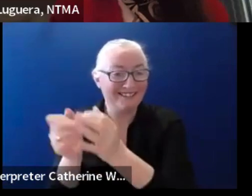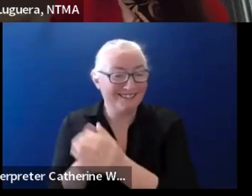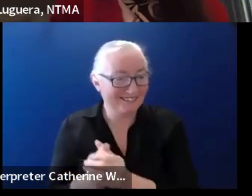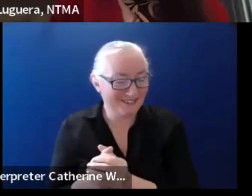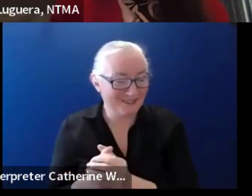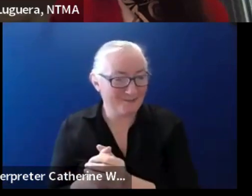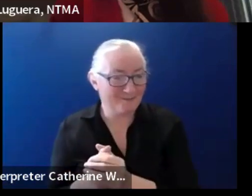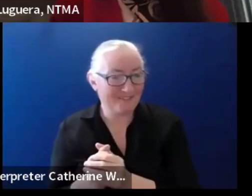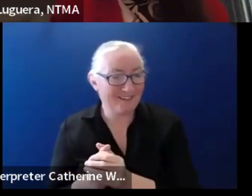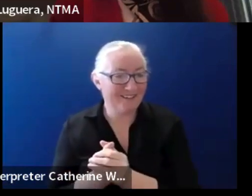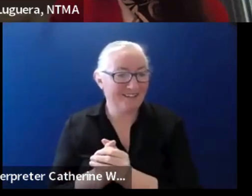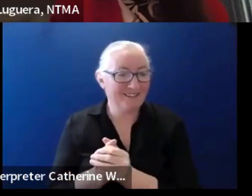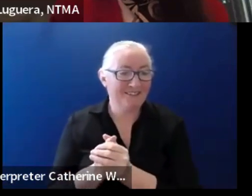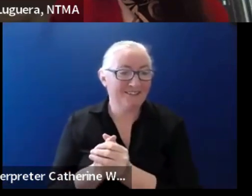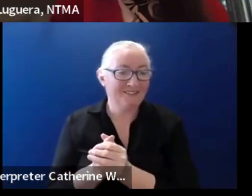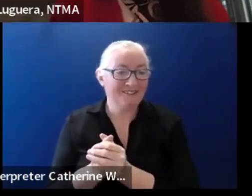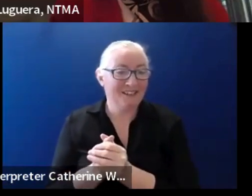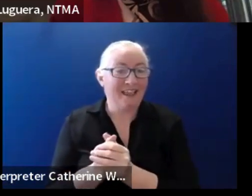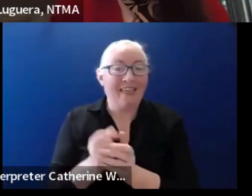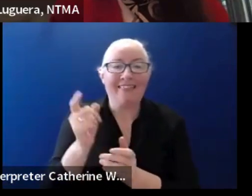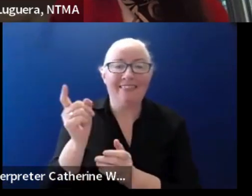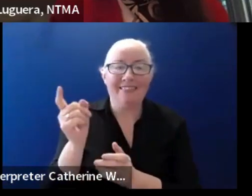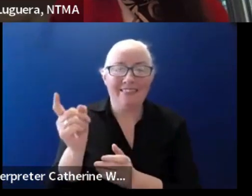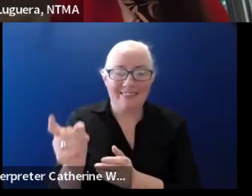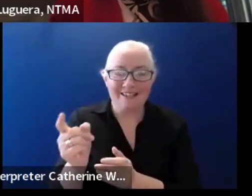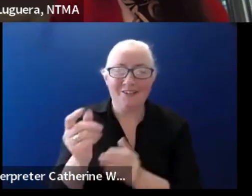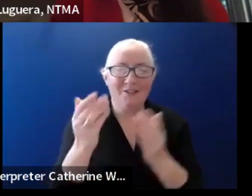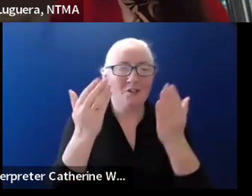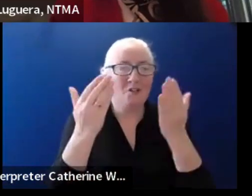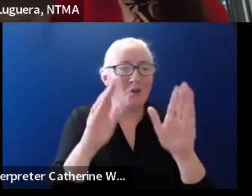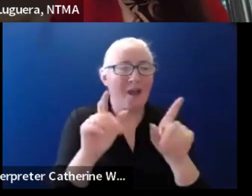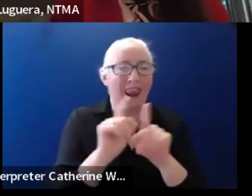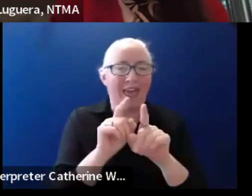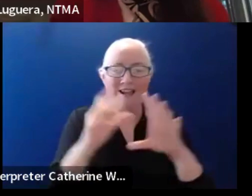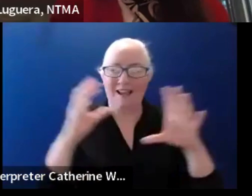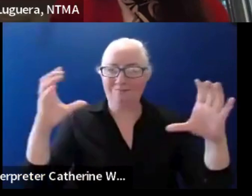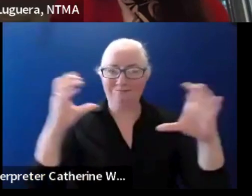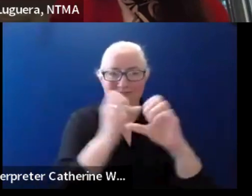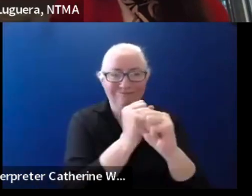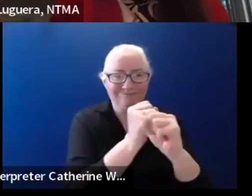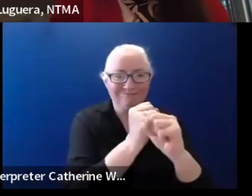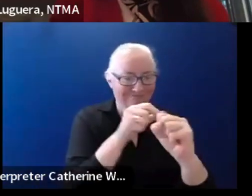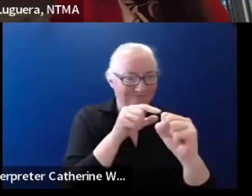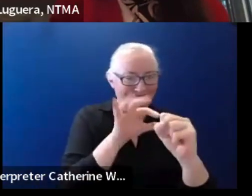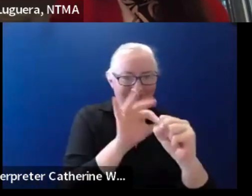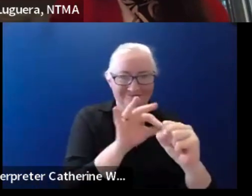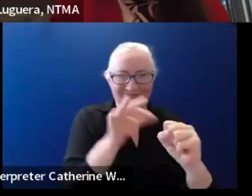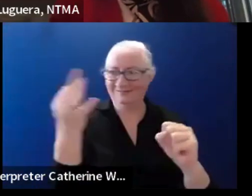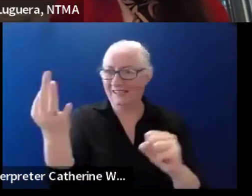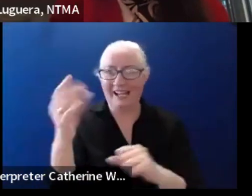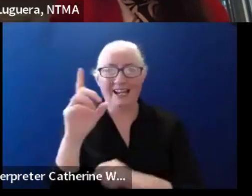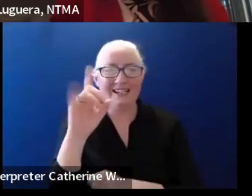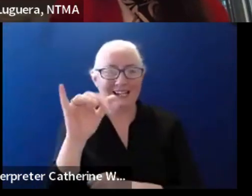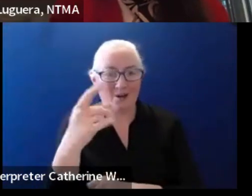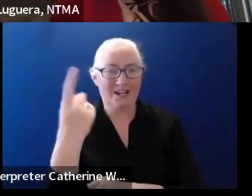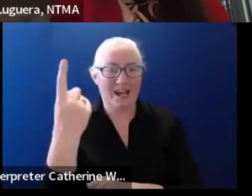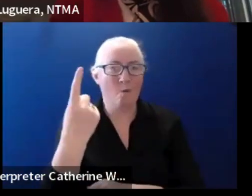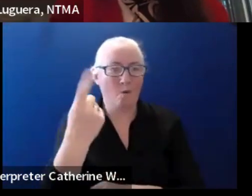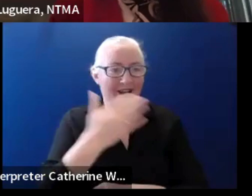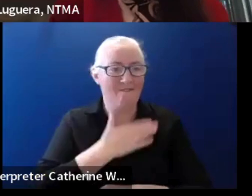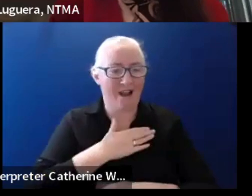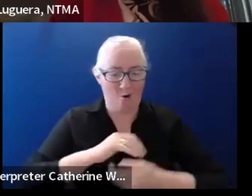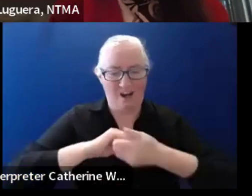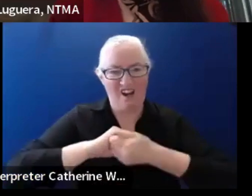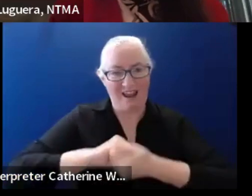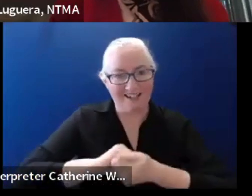you know, like that in itself is a little kind of microcosm in terms of Dylan is now one of our colleagues, and